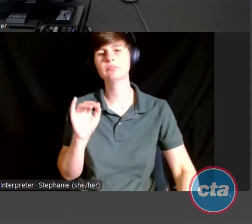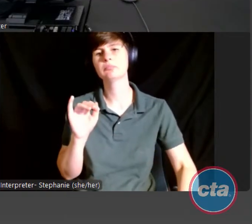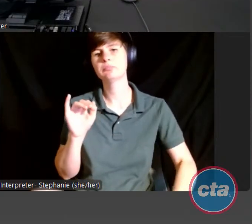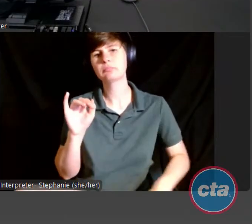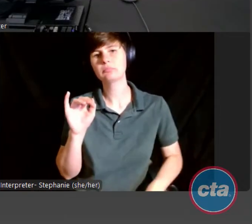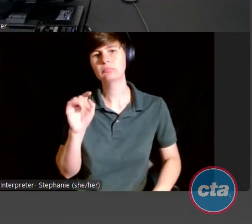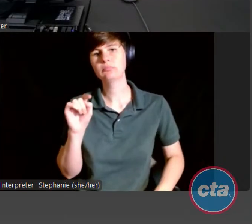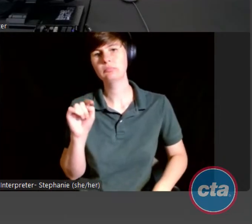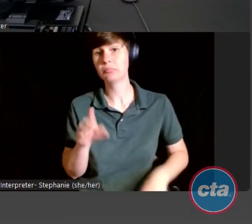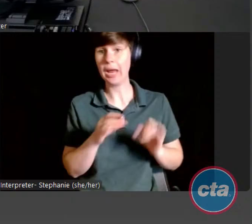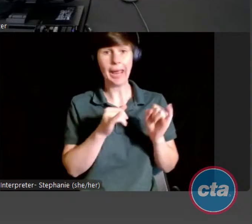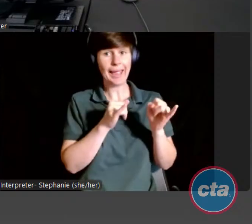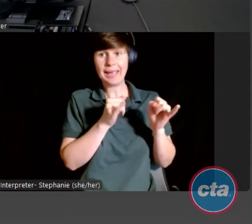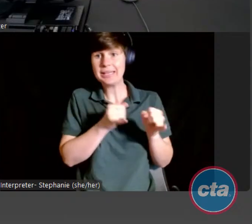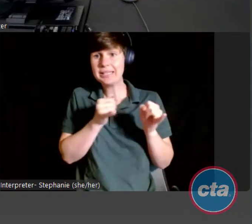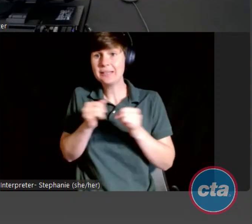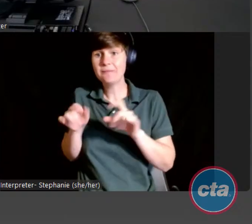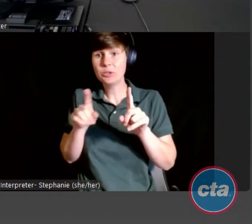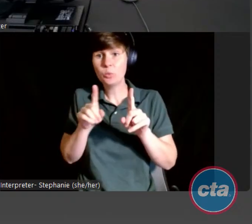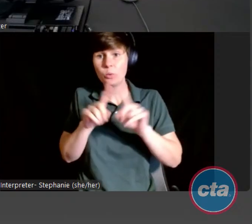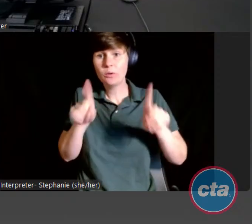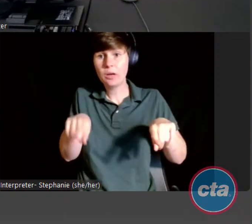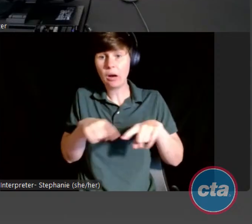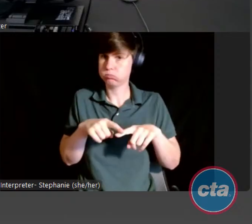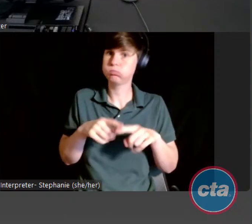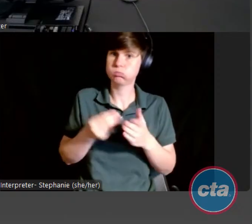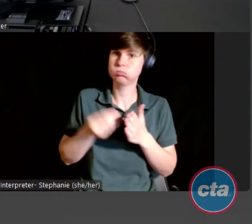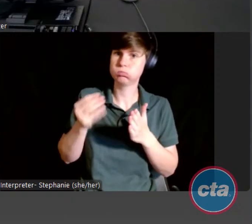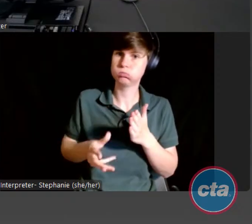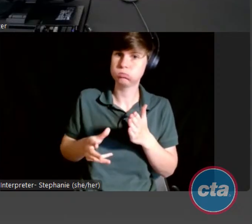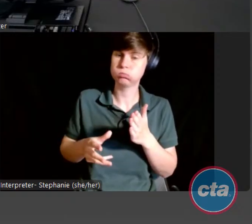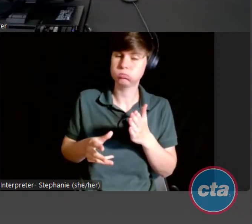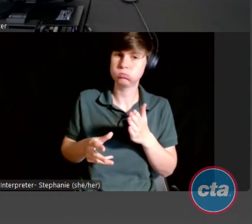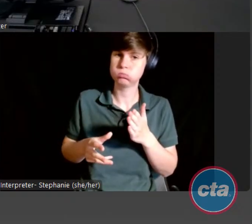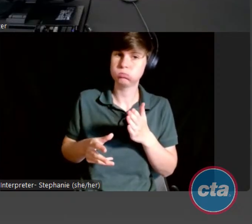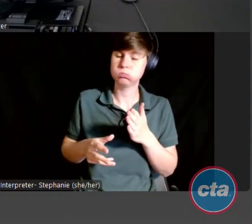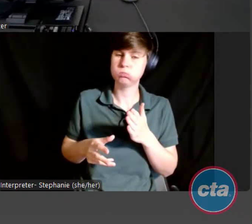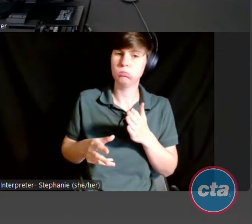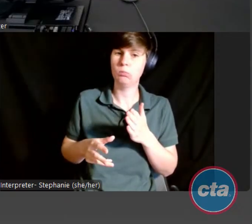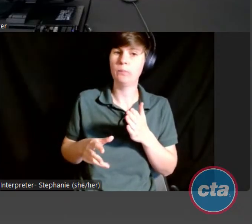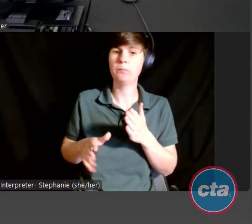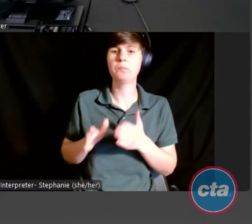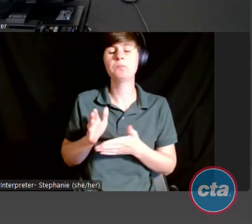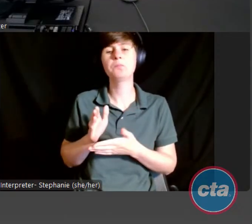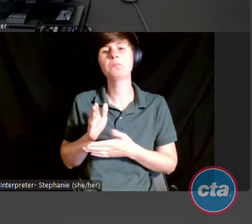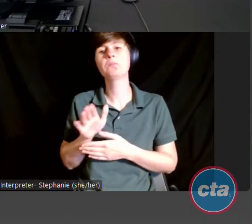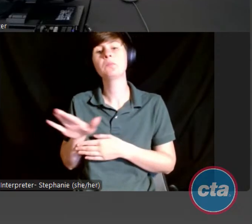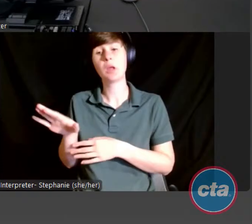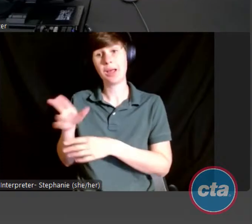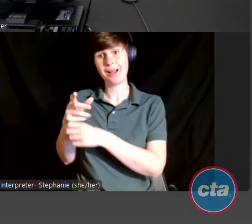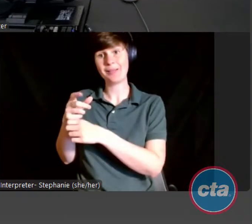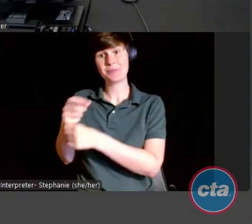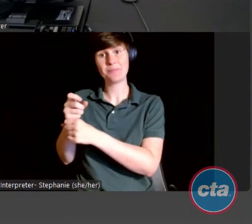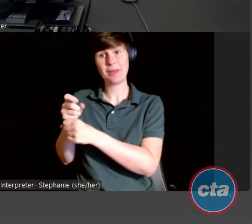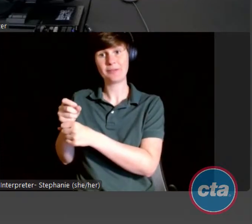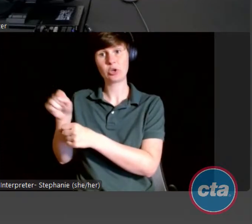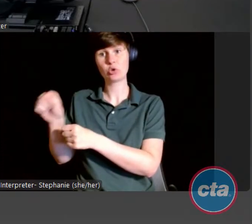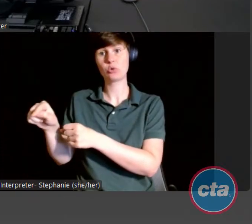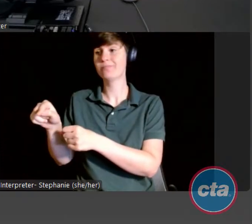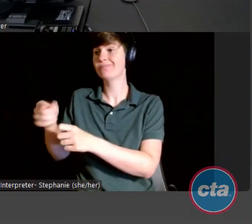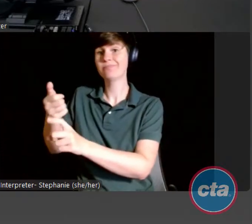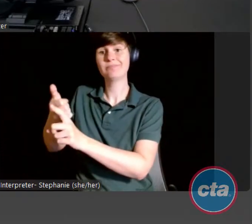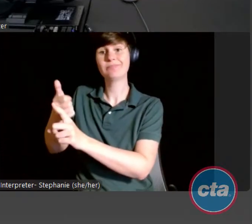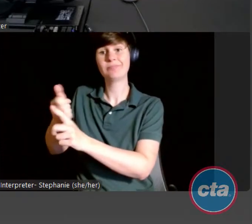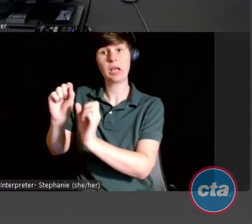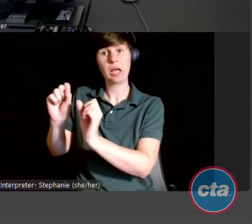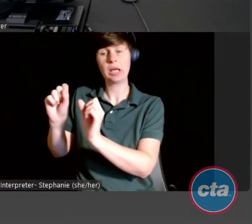These individual signs actually cost a lot, but there are efficiencies that the manufacturer can create. So the more we order,